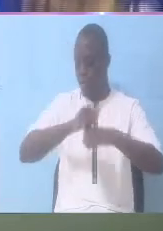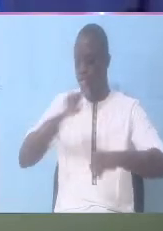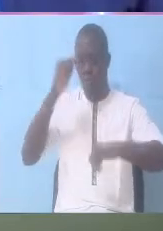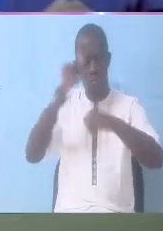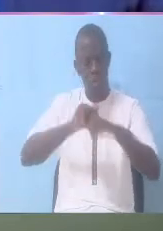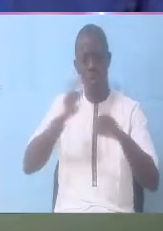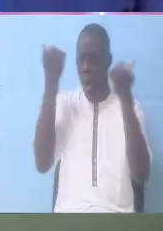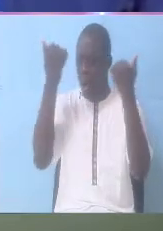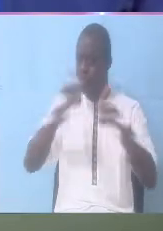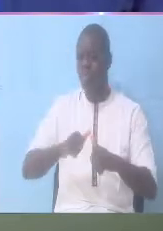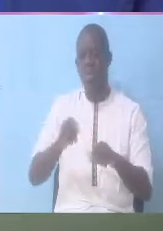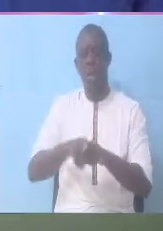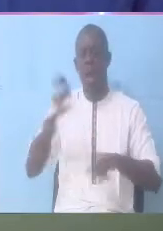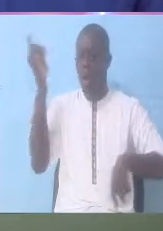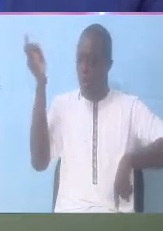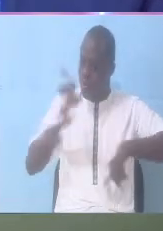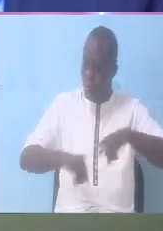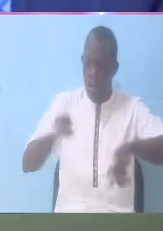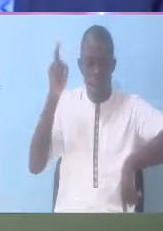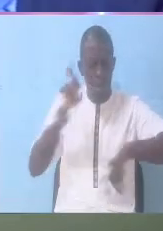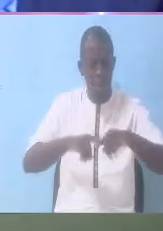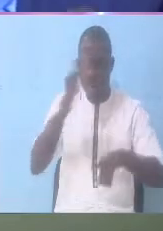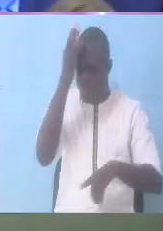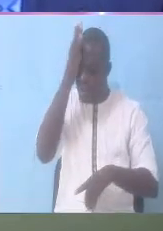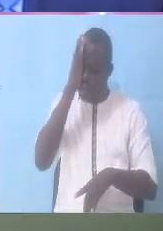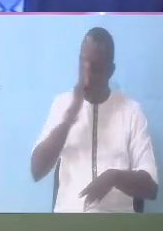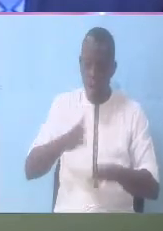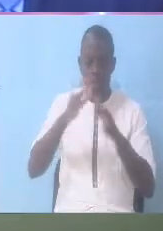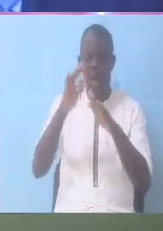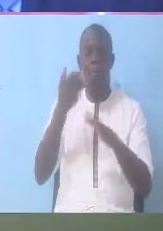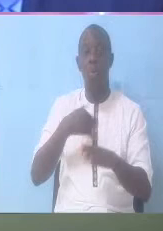They were beaten mercilessly.